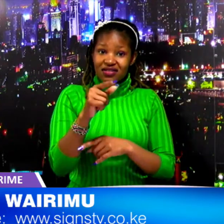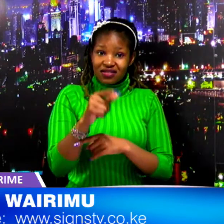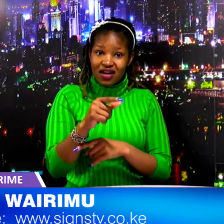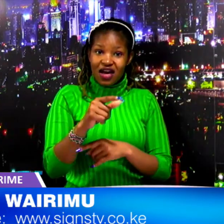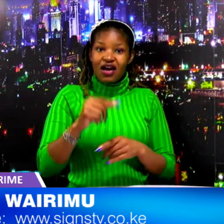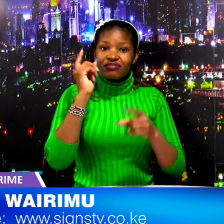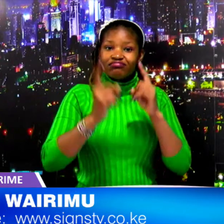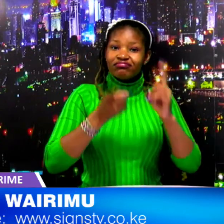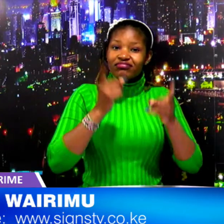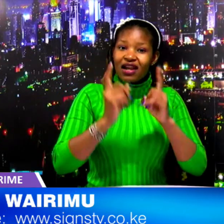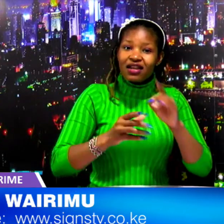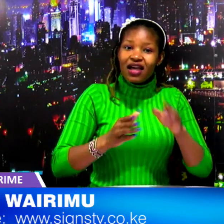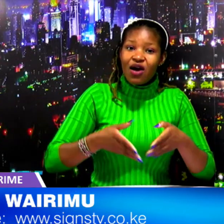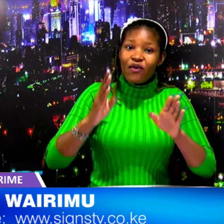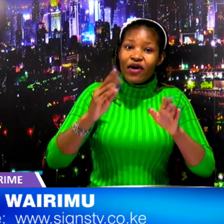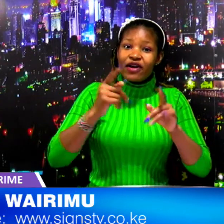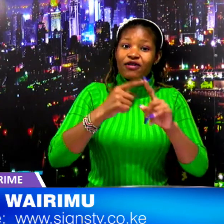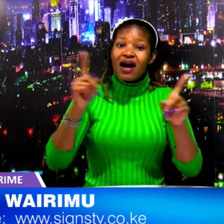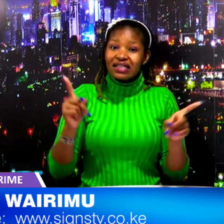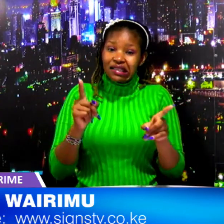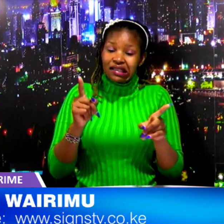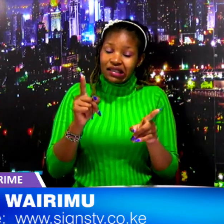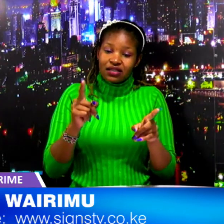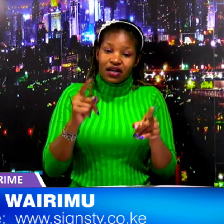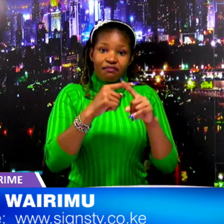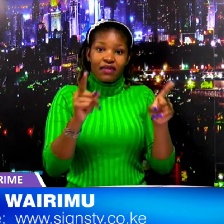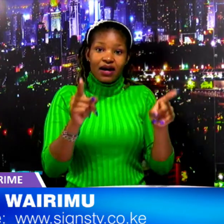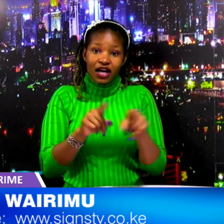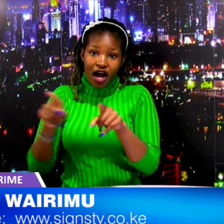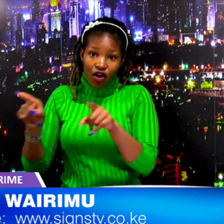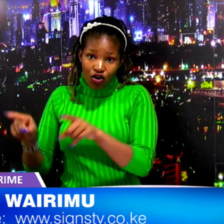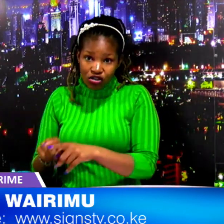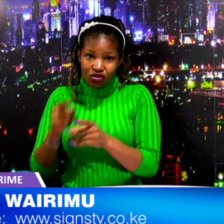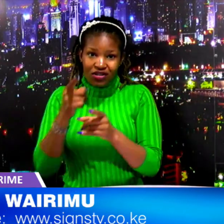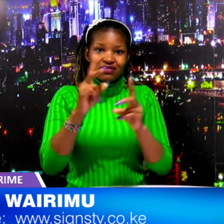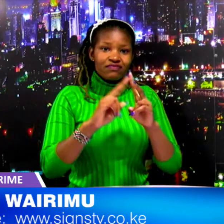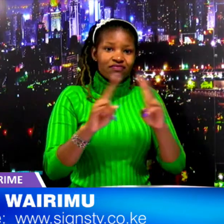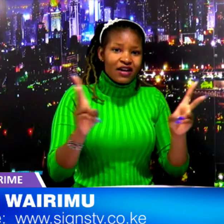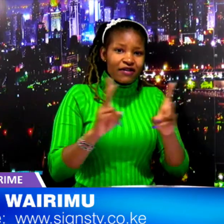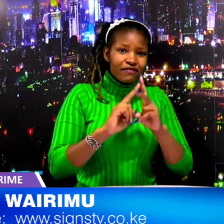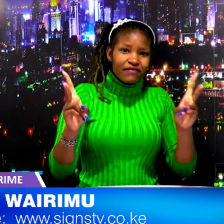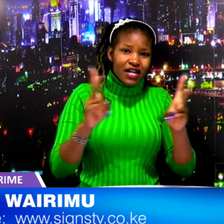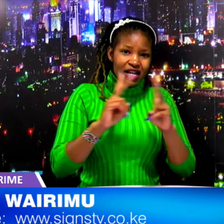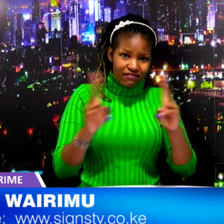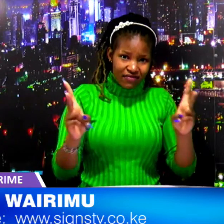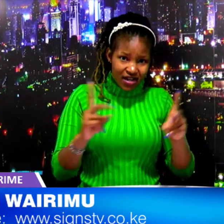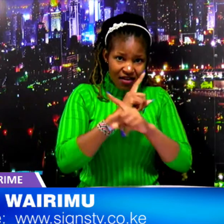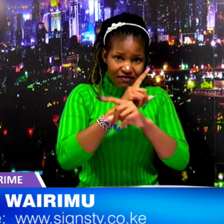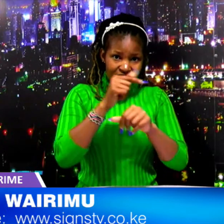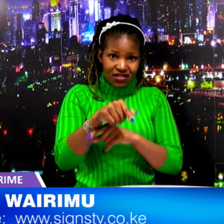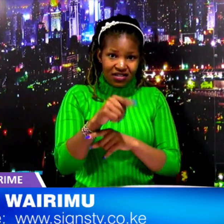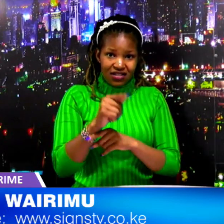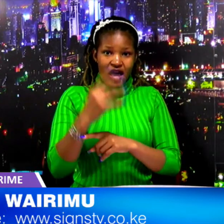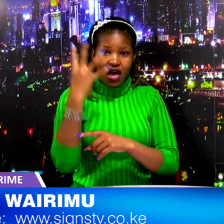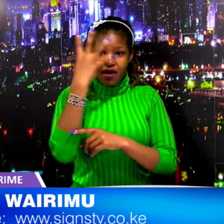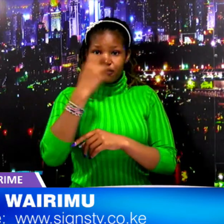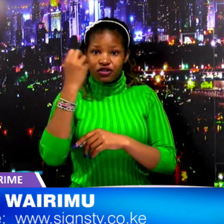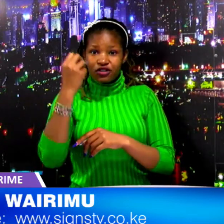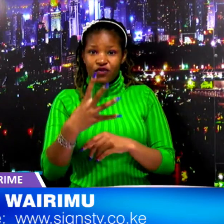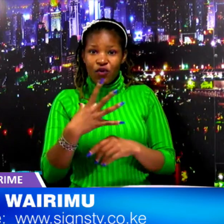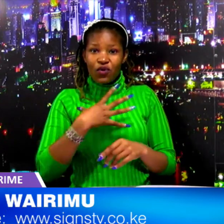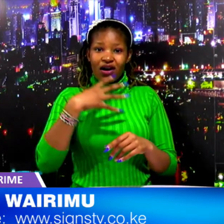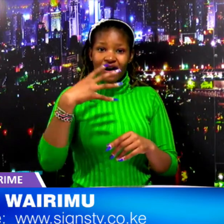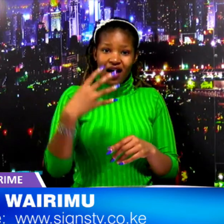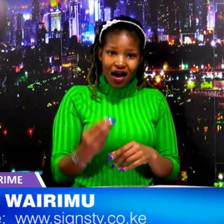model who not only graces the runways but also reshapes